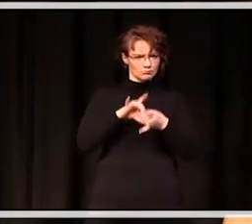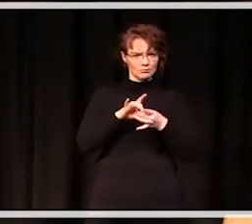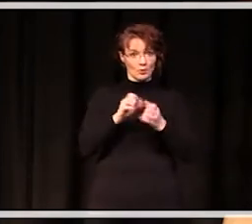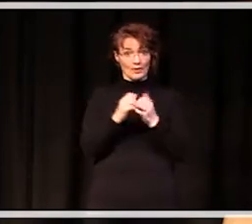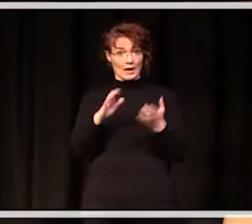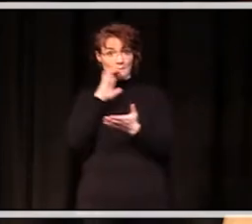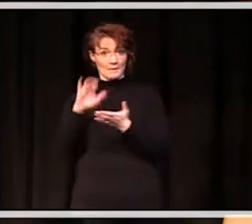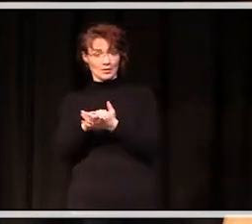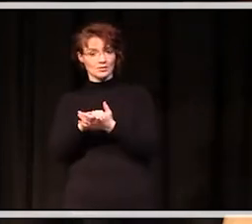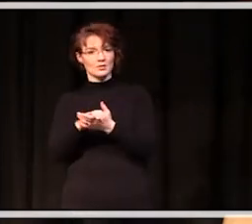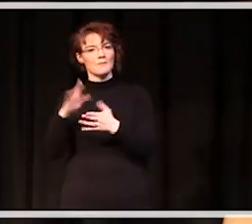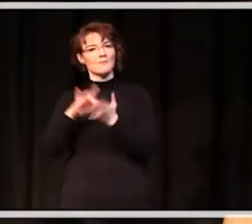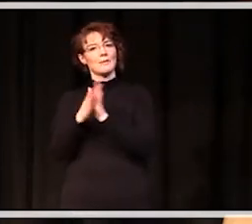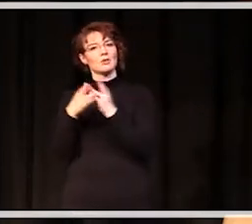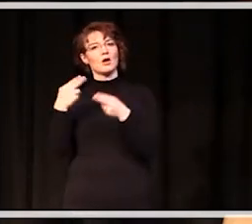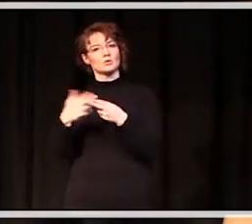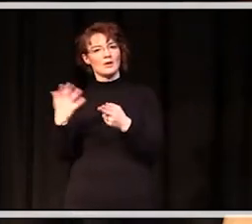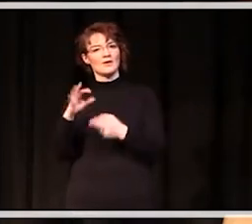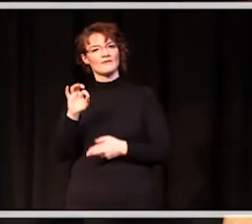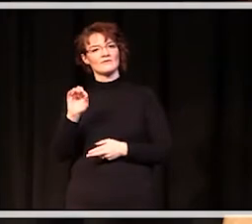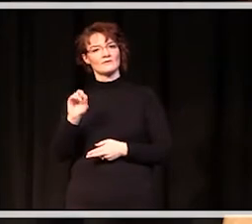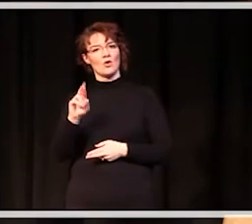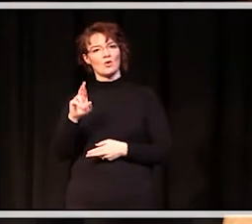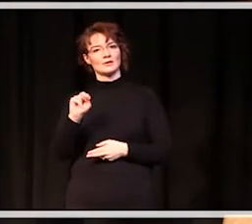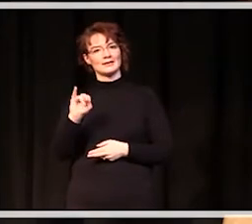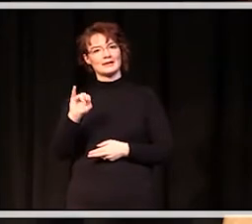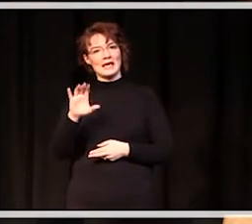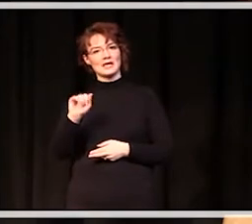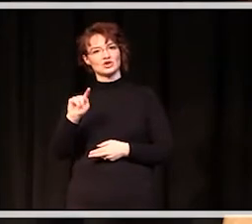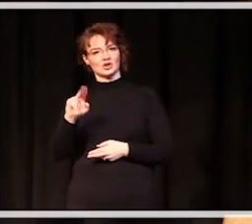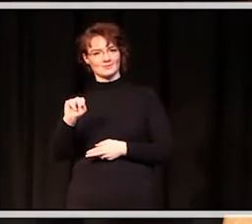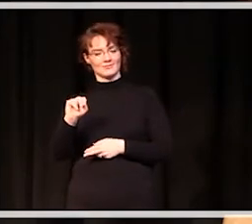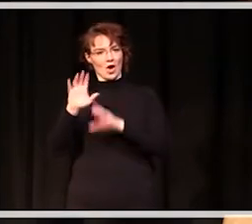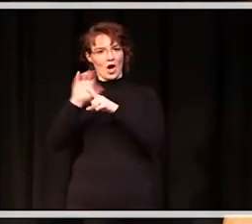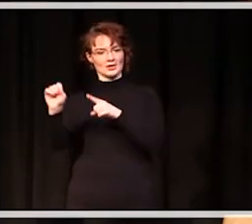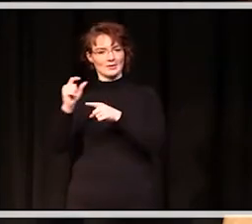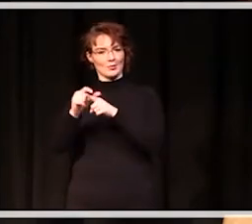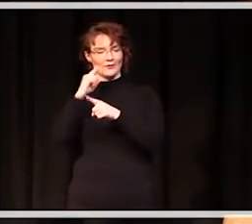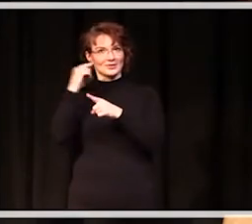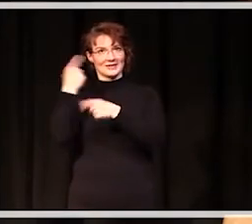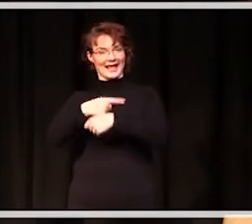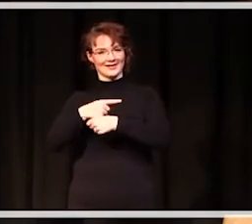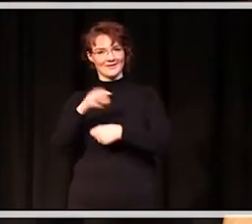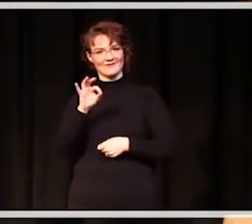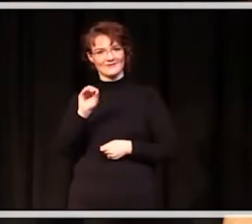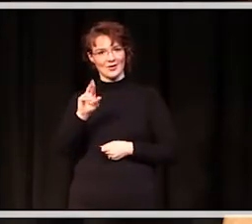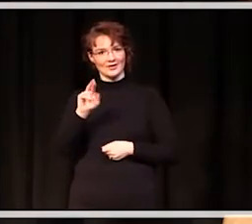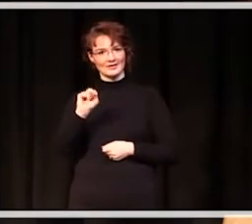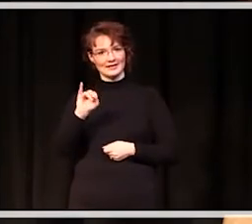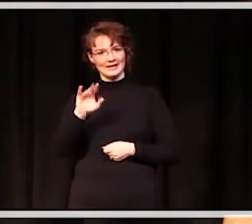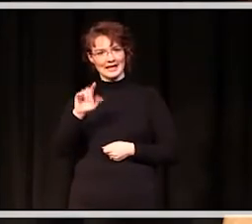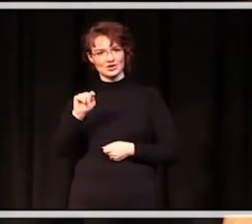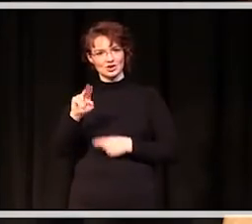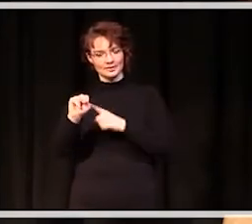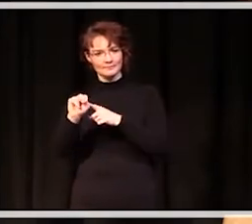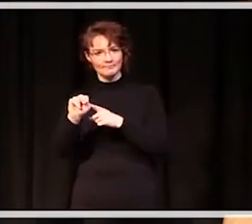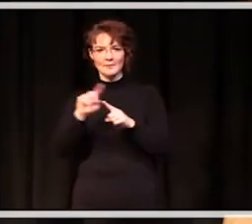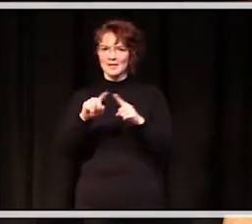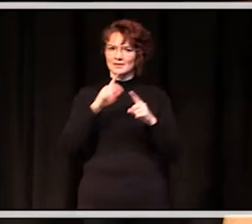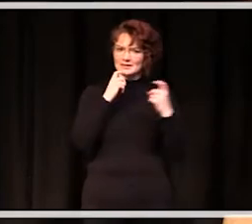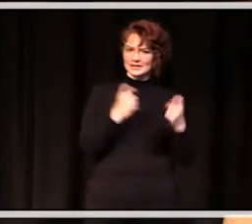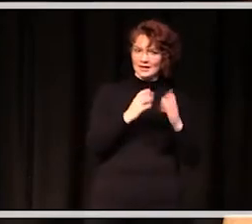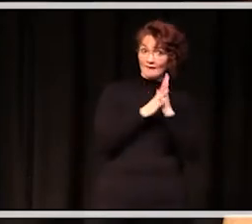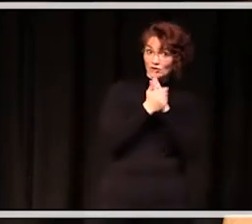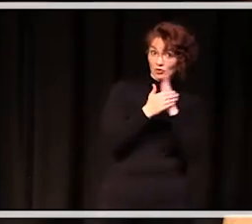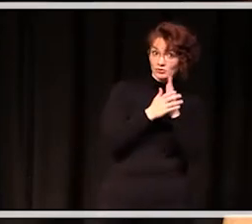married, that's the Bible calls that fornication. There's your awesome Bible word for the day. But in order to have the sin of adultery be committed,